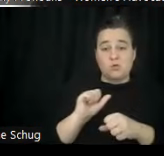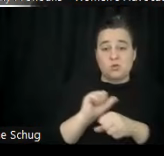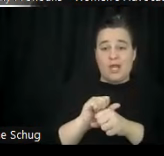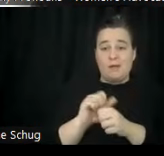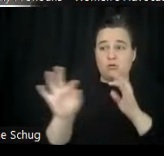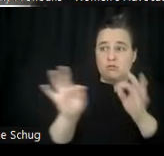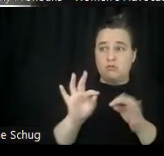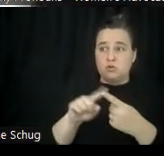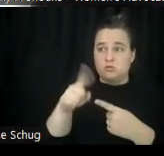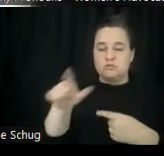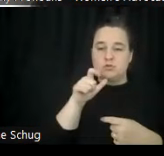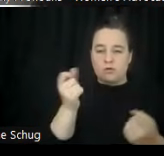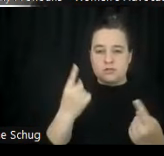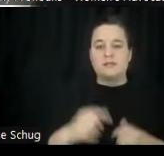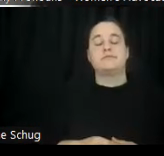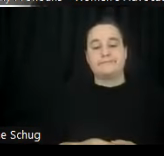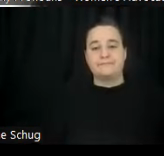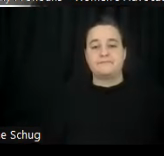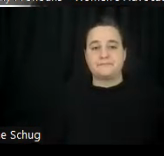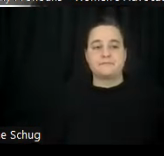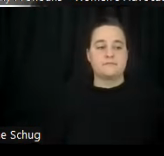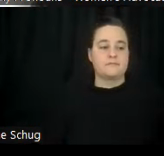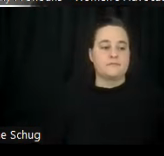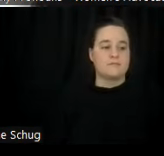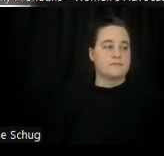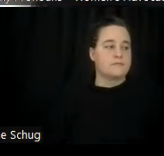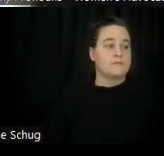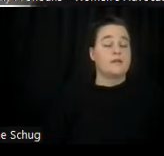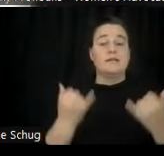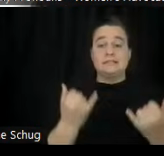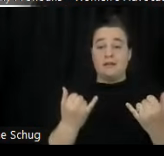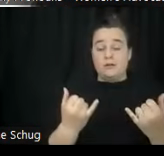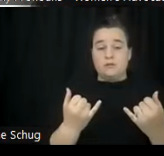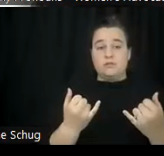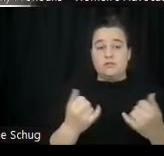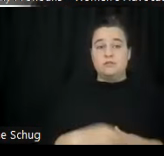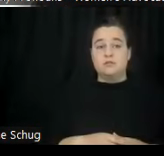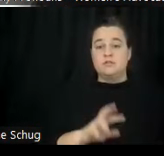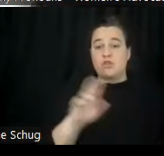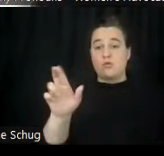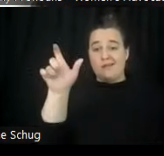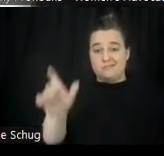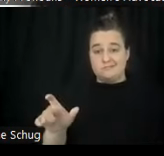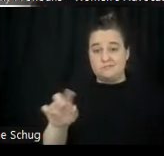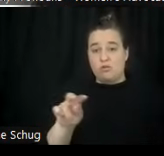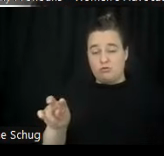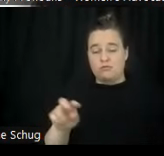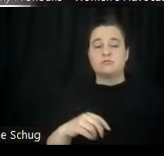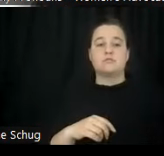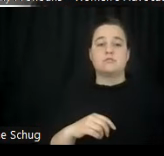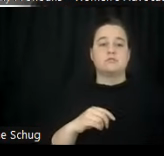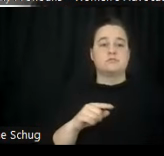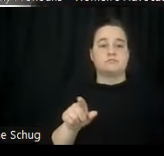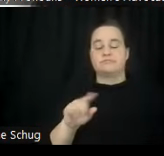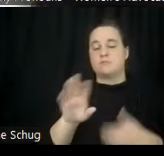not understand is real too. And then now if you take a moment to look through the right side of the screen. So these are all things that